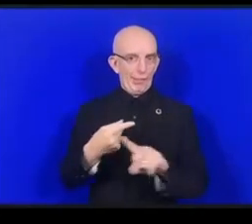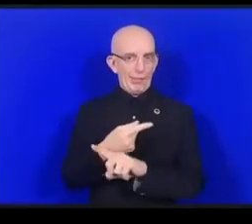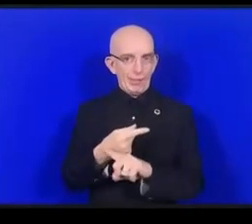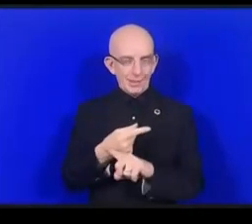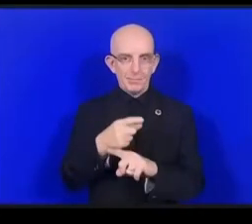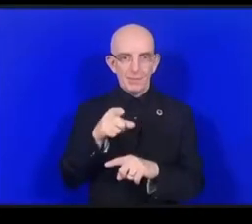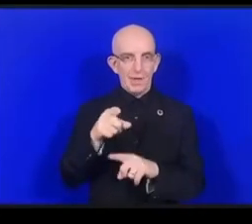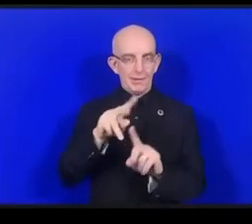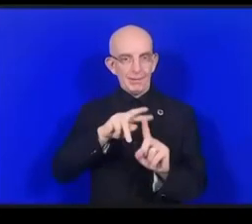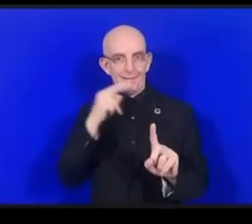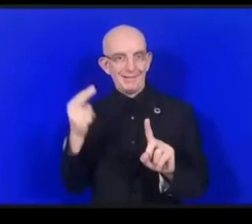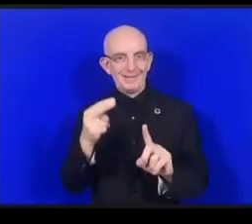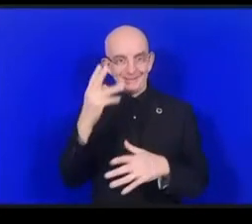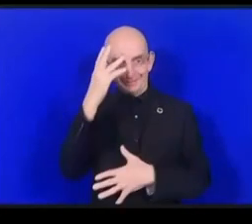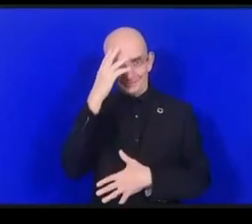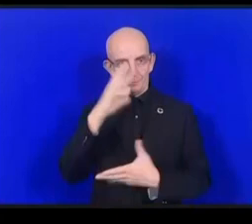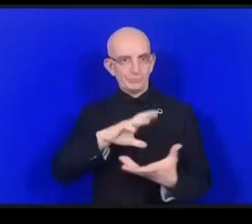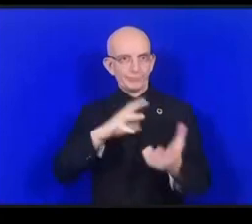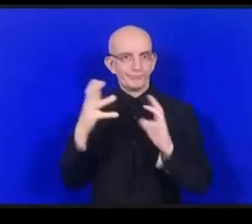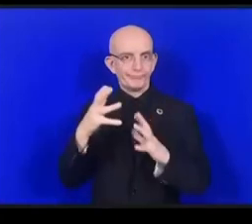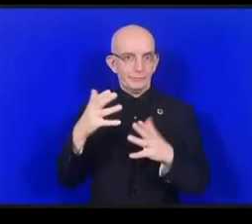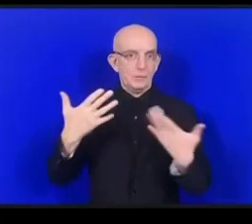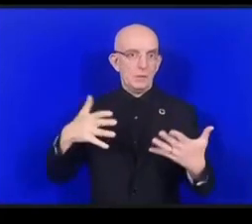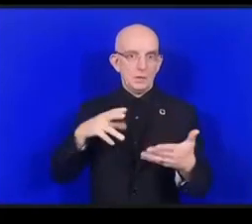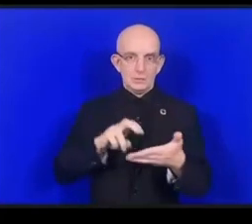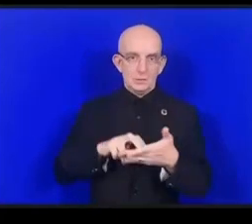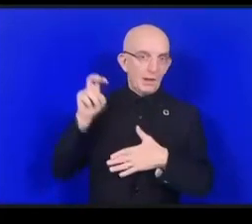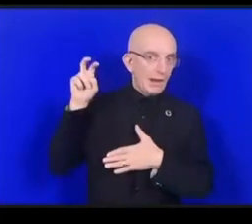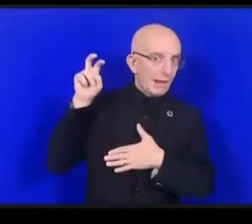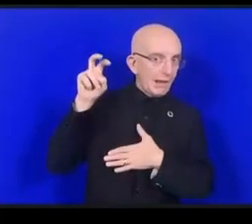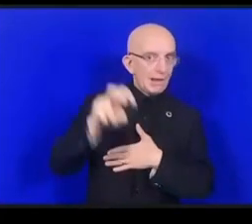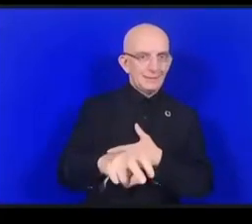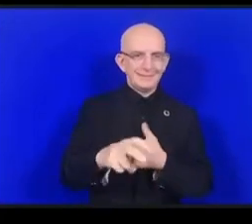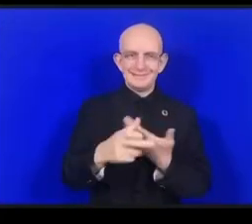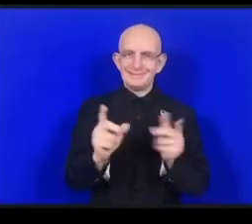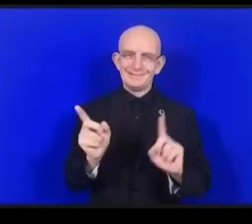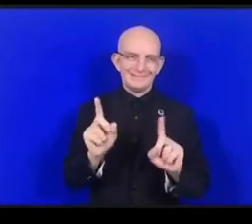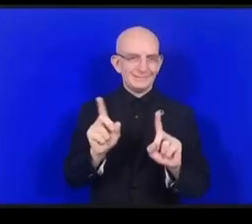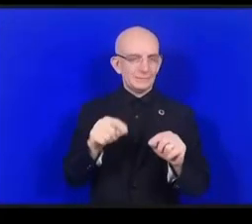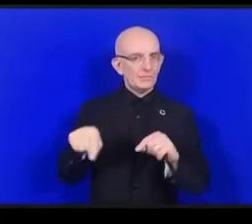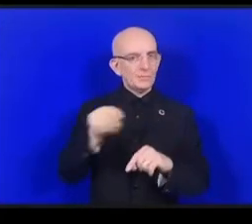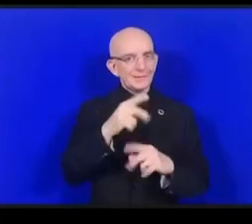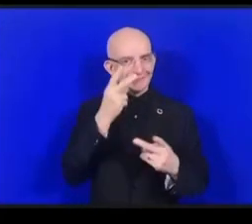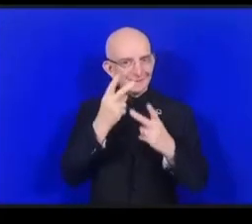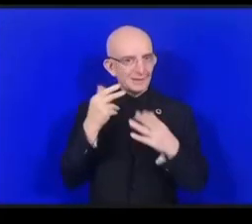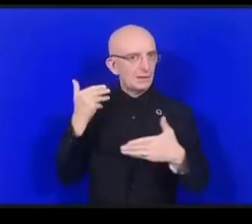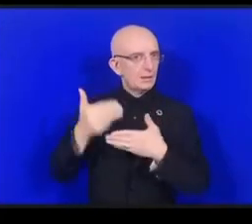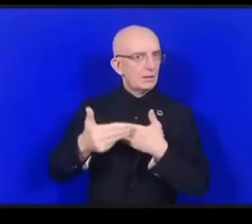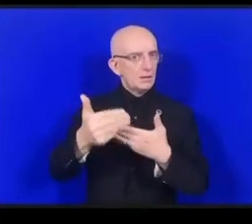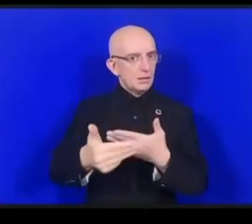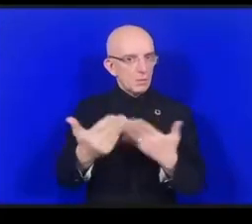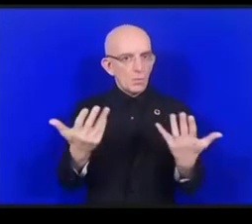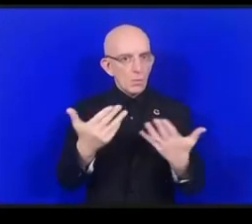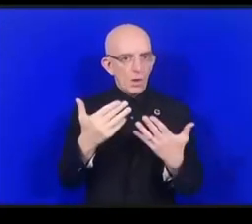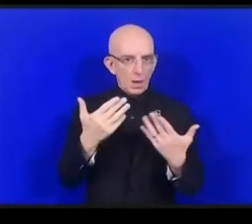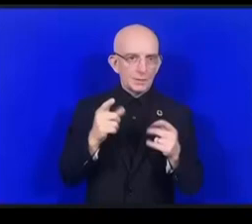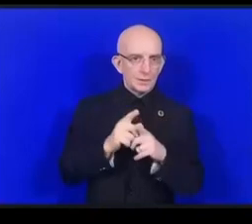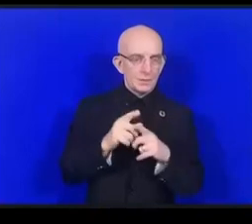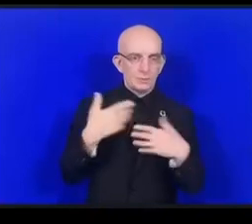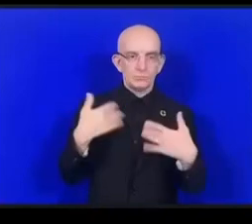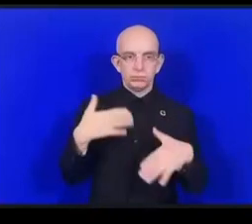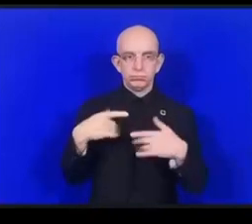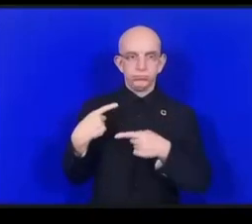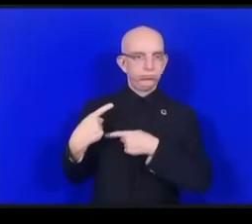incredible progress in automatic translation. And again, these things, it's very important to keep them in